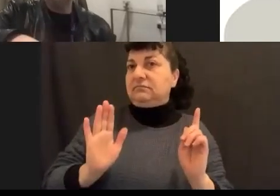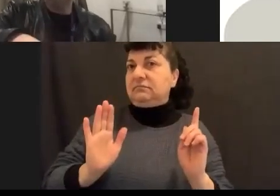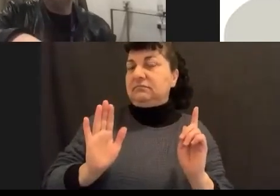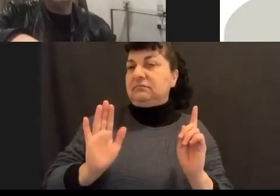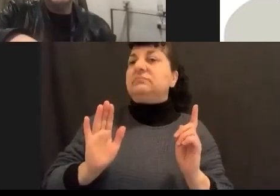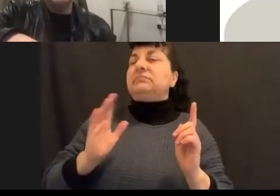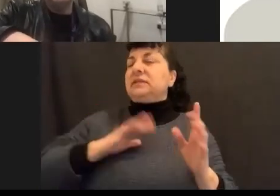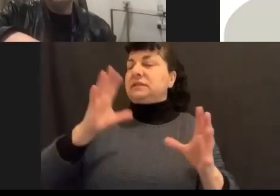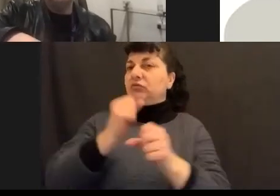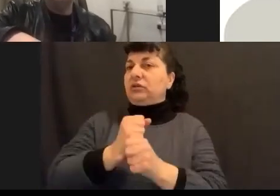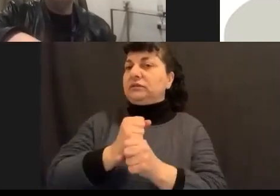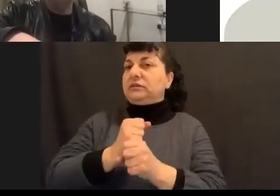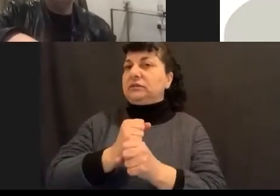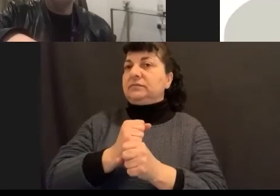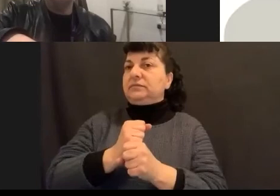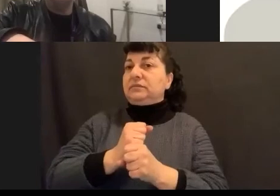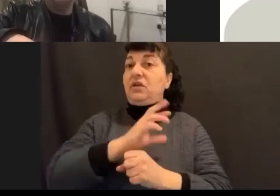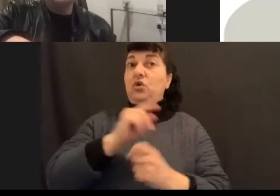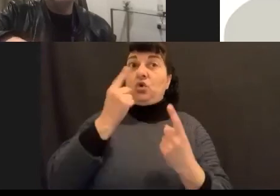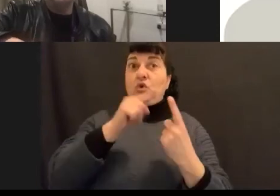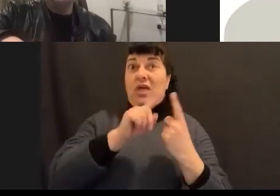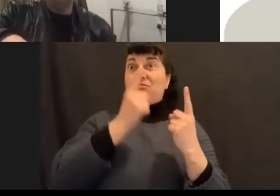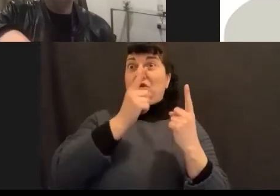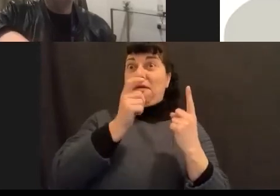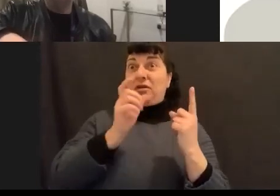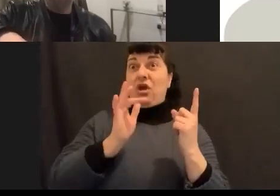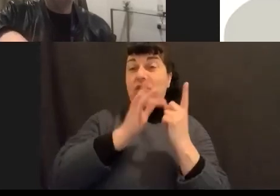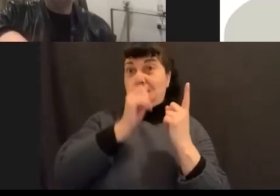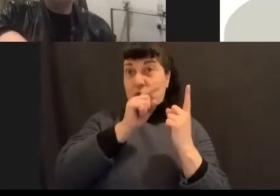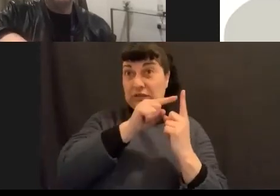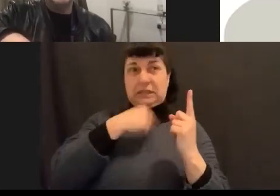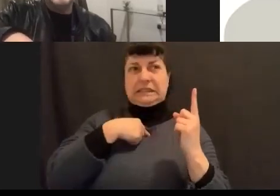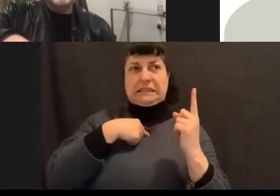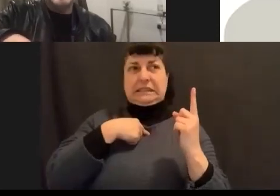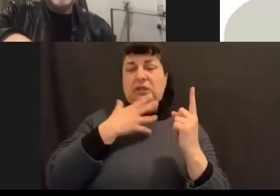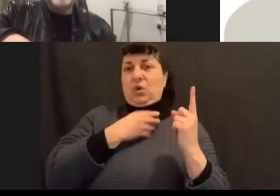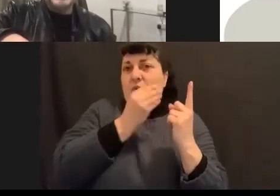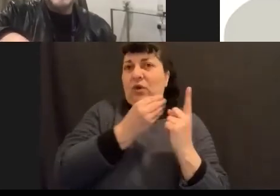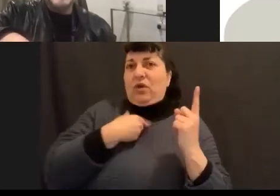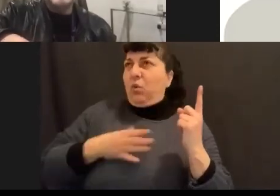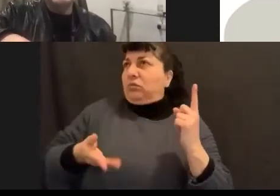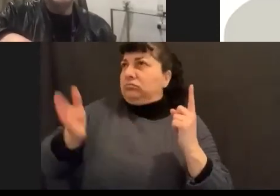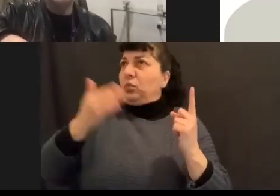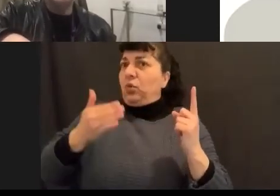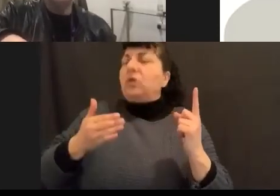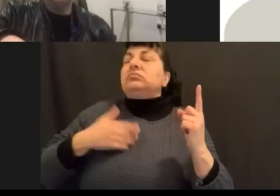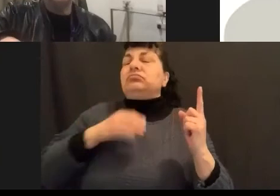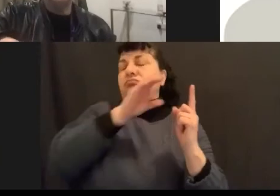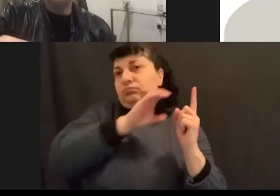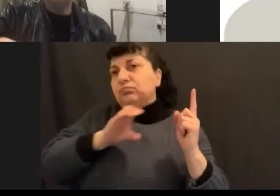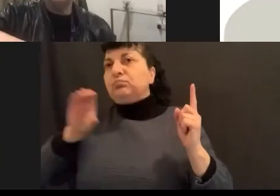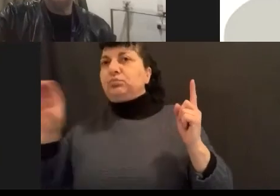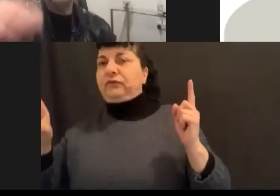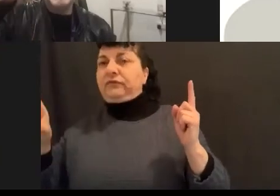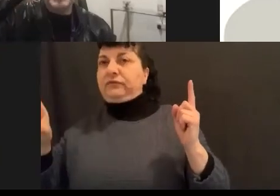you separate from the primary close contact, and then after you have separated, the primary close contact returns a negative test,